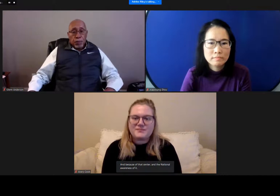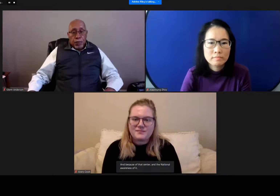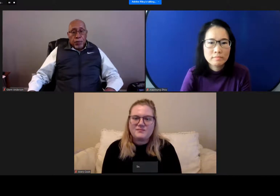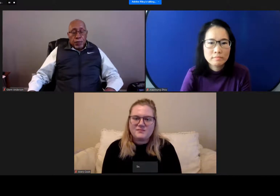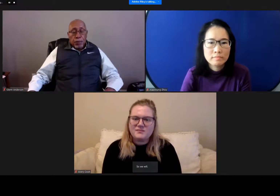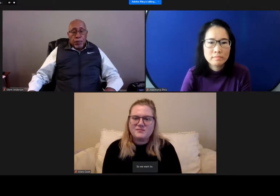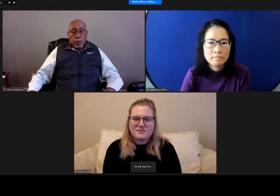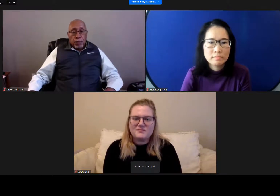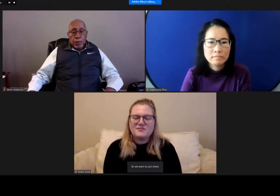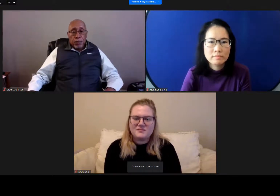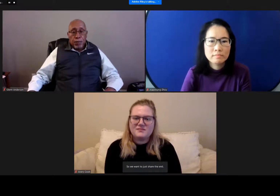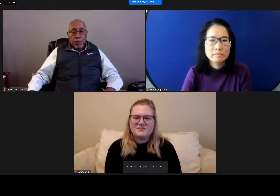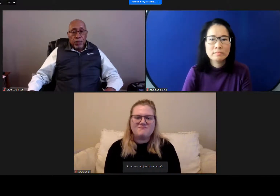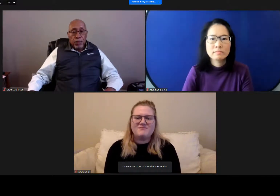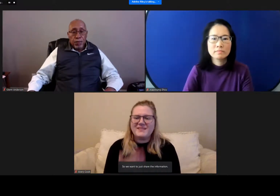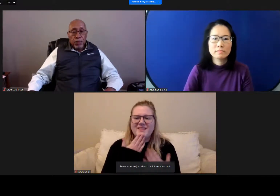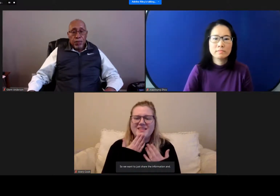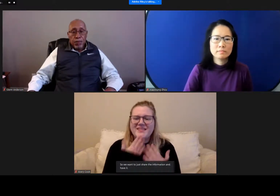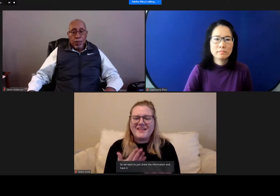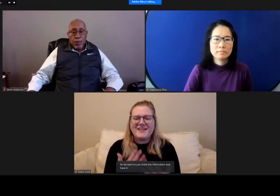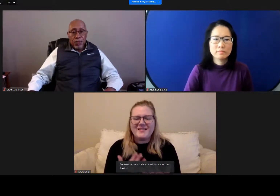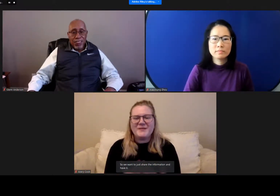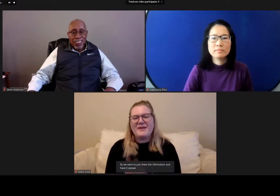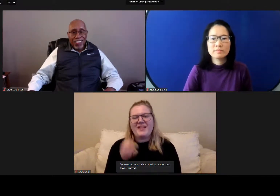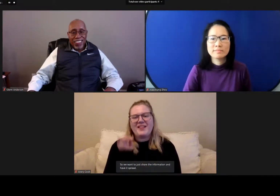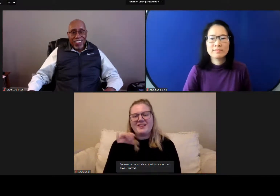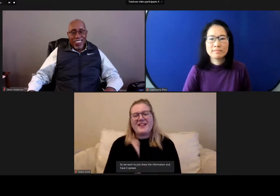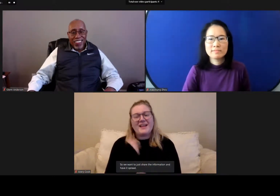So we want to just share the information and have it spread.